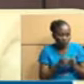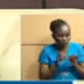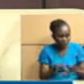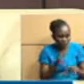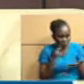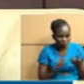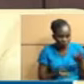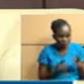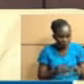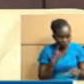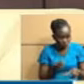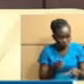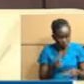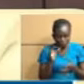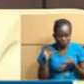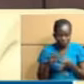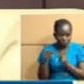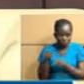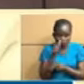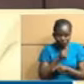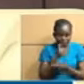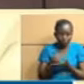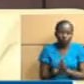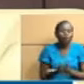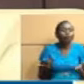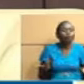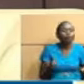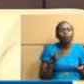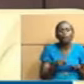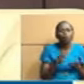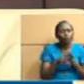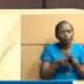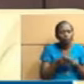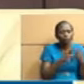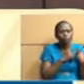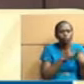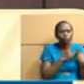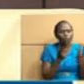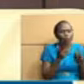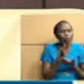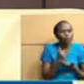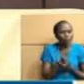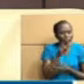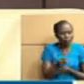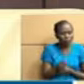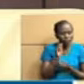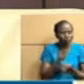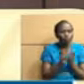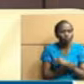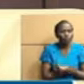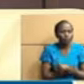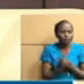in, relying on the private sector. Where does this place primary responsibility? Because someone should be converting all these